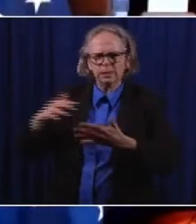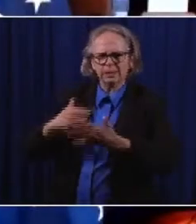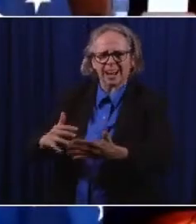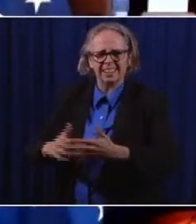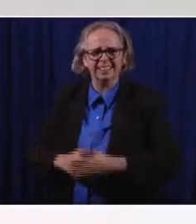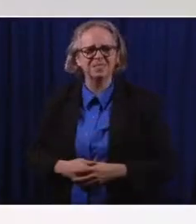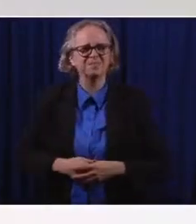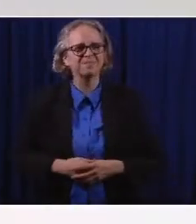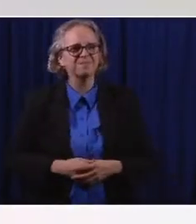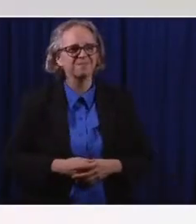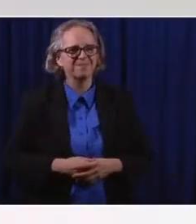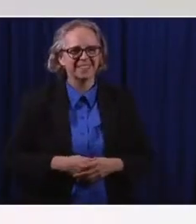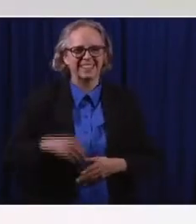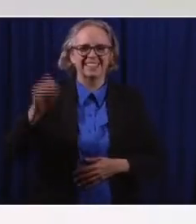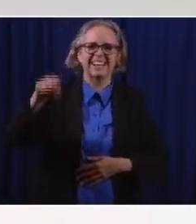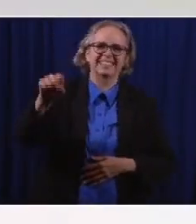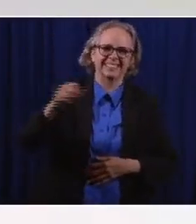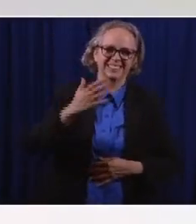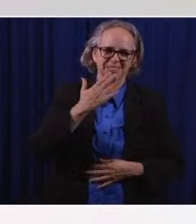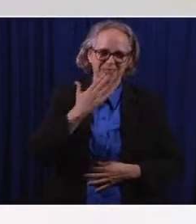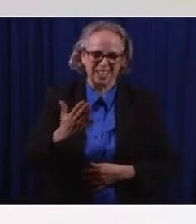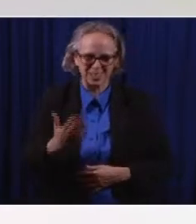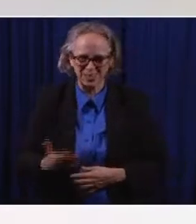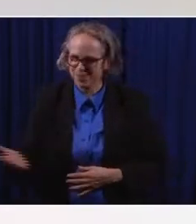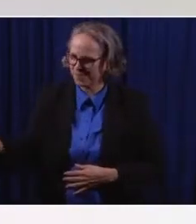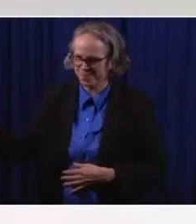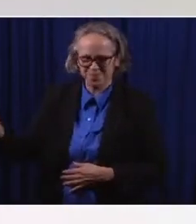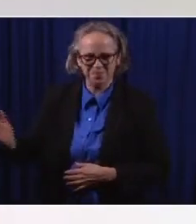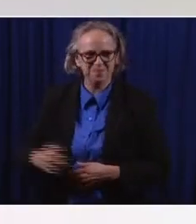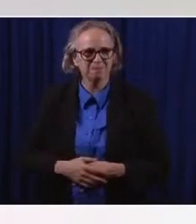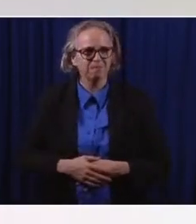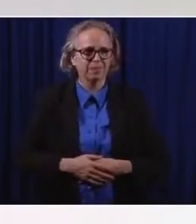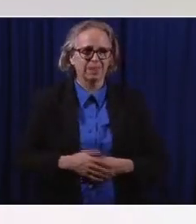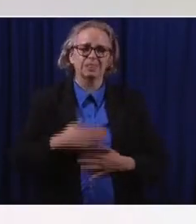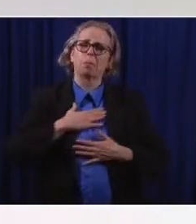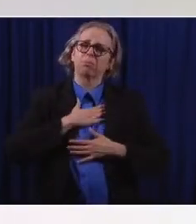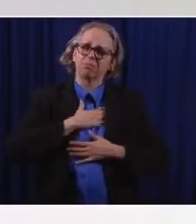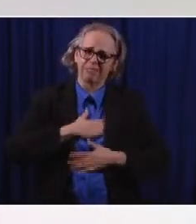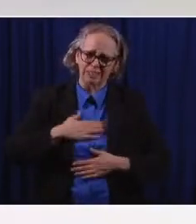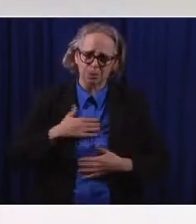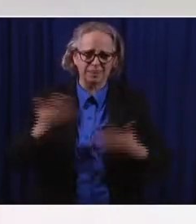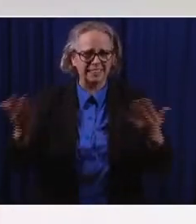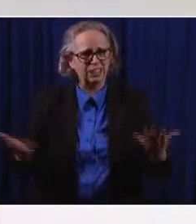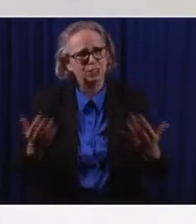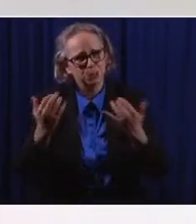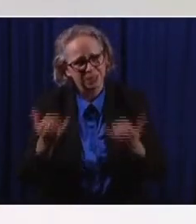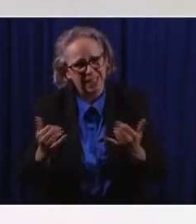Yes, I'm happy to do that. And it's really a pleasure to be able to be with you here today.